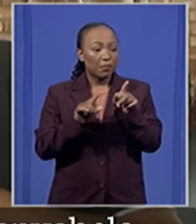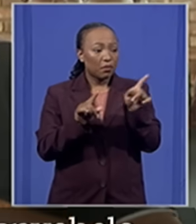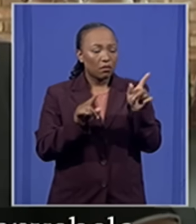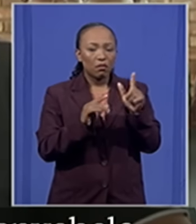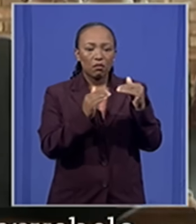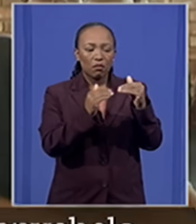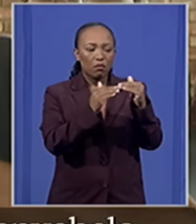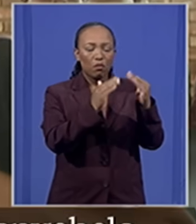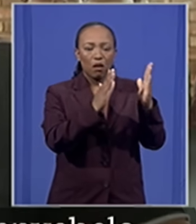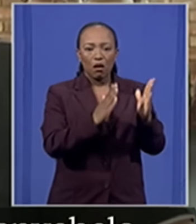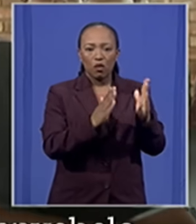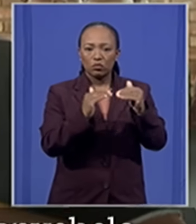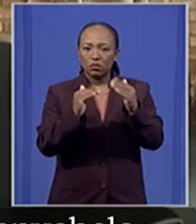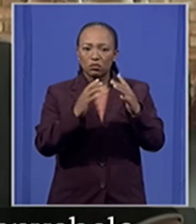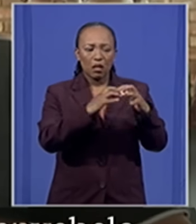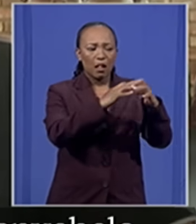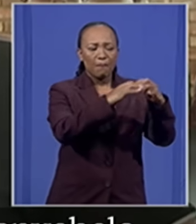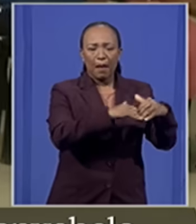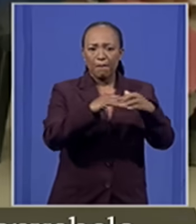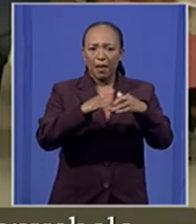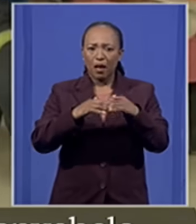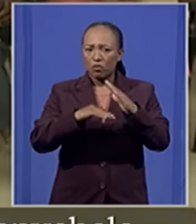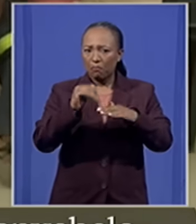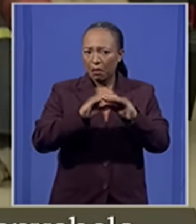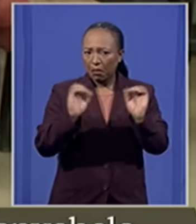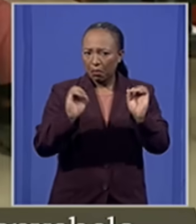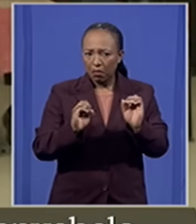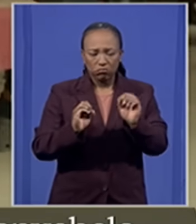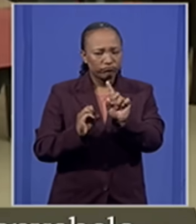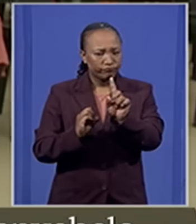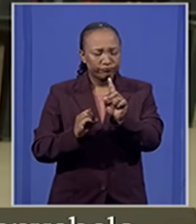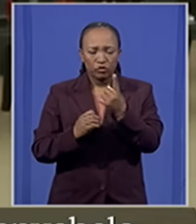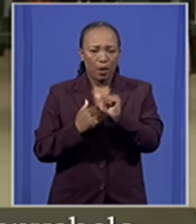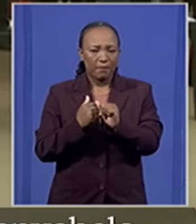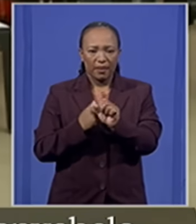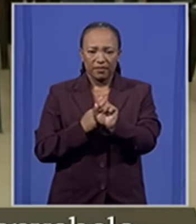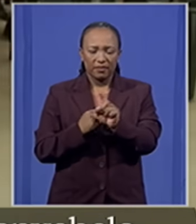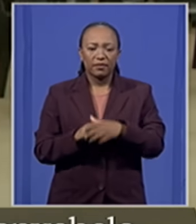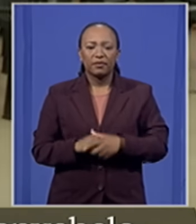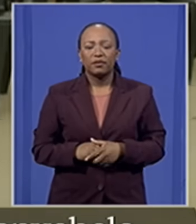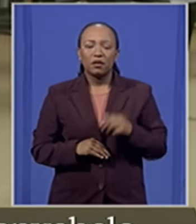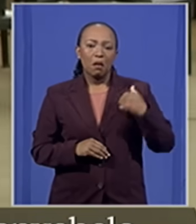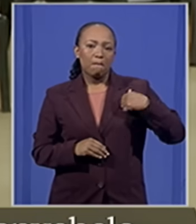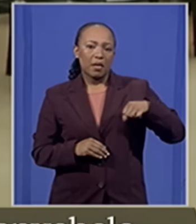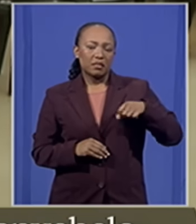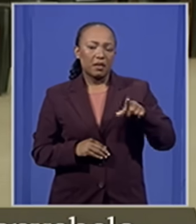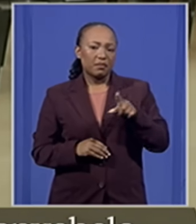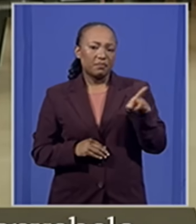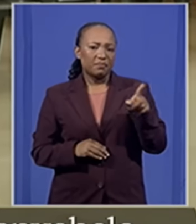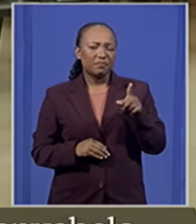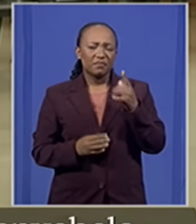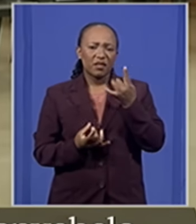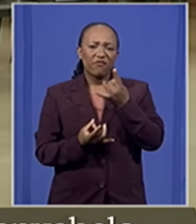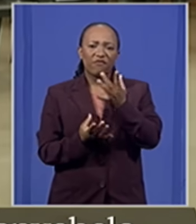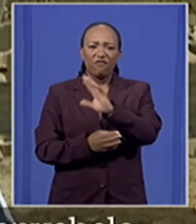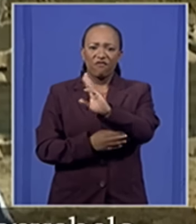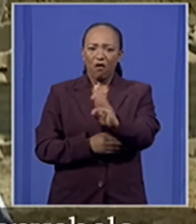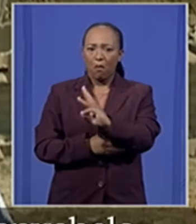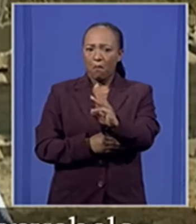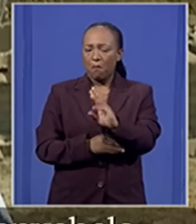sa bušetšwa ba agelwa meago ya bona. Badudi bao ba tlogetšego molaleng ba re masepala ga se ba tsebiša ka nako ge o tla